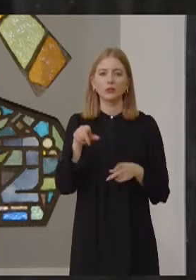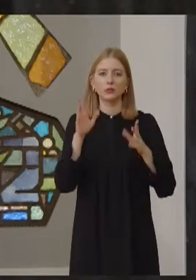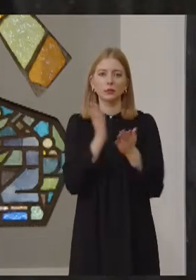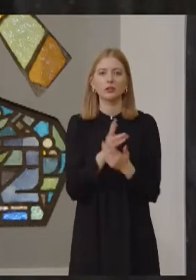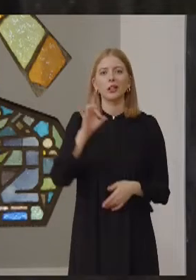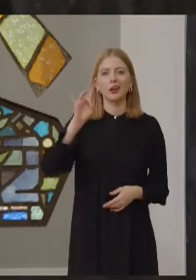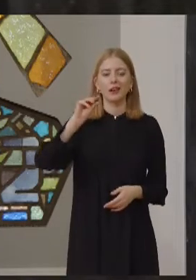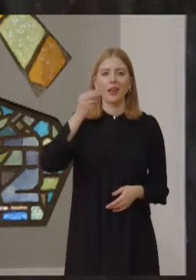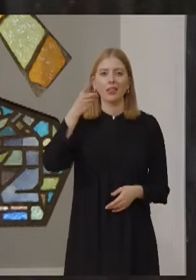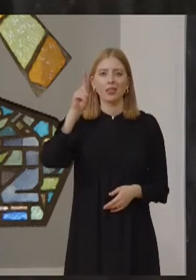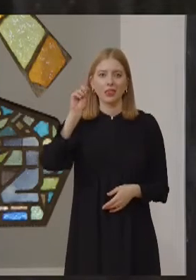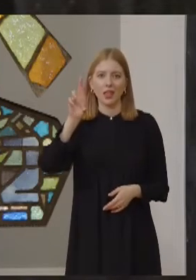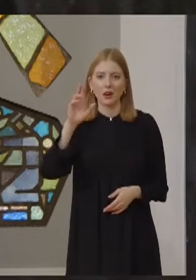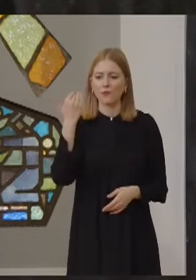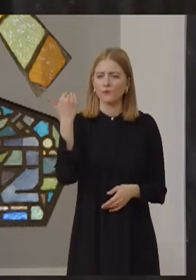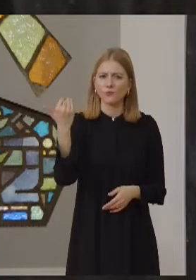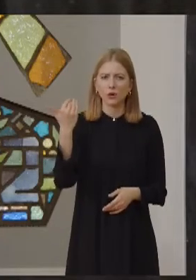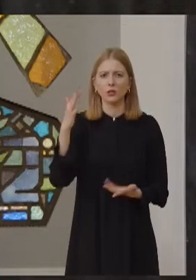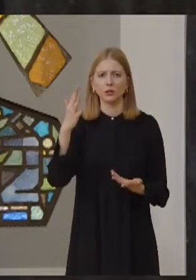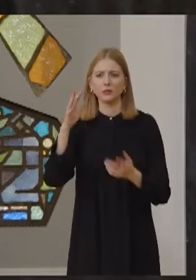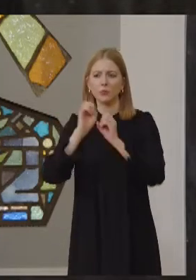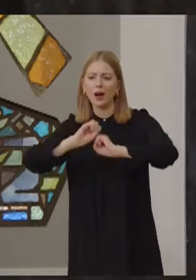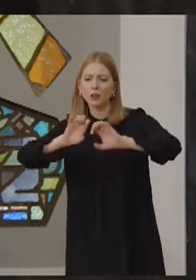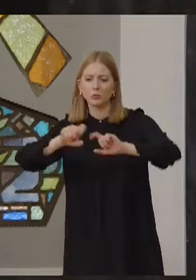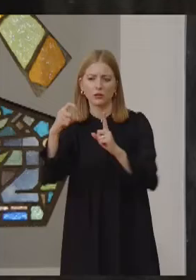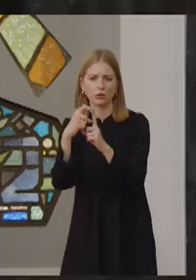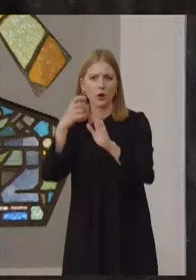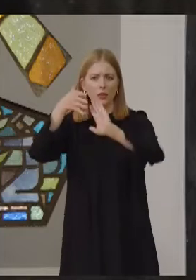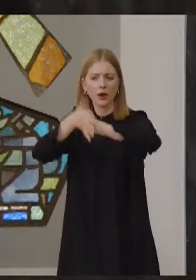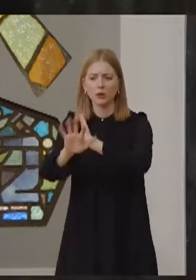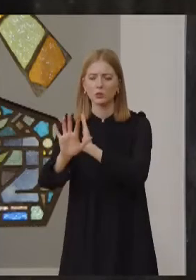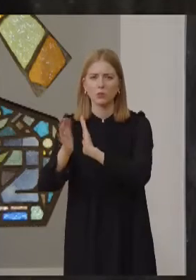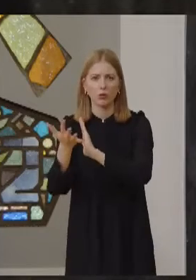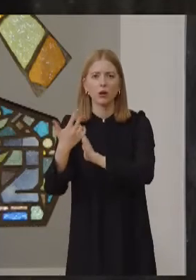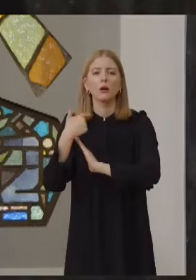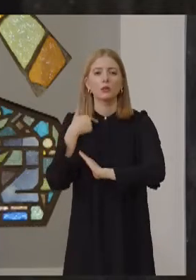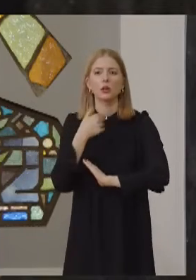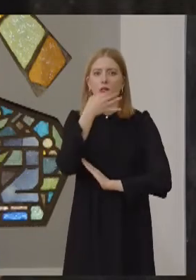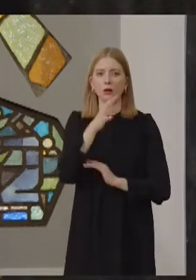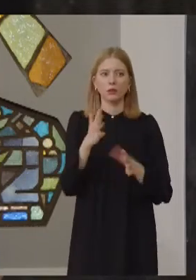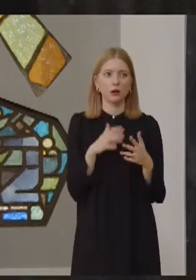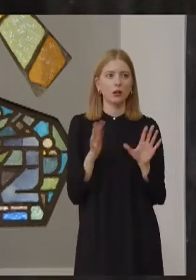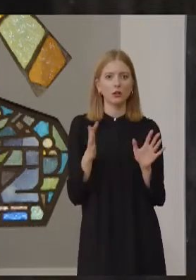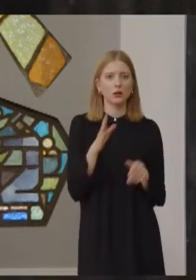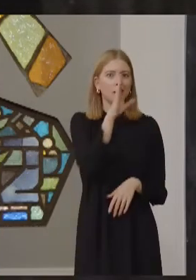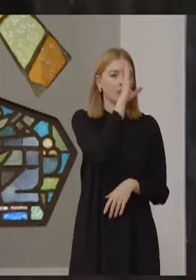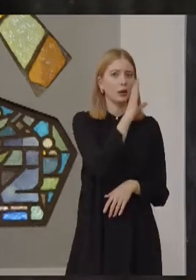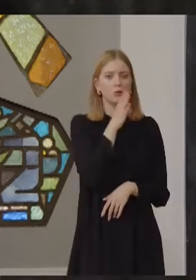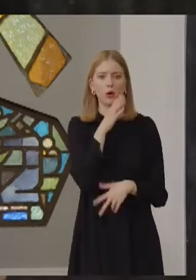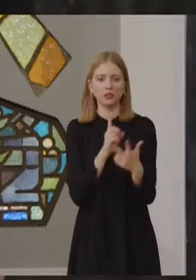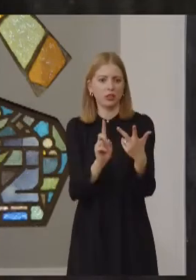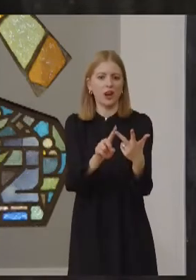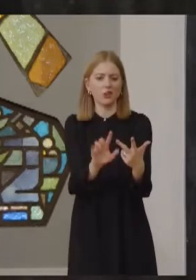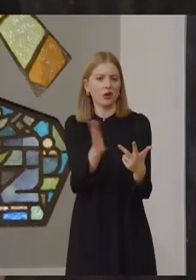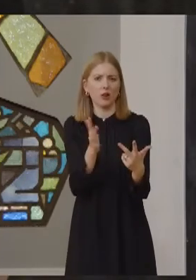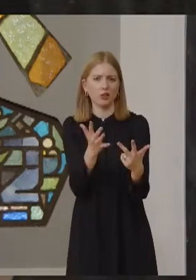the concept of gender, explanation of this concept in the Lithuanian language and